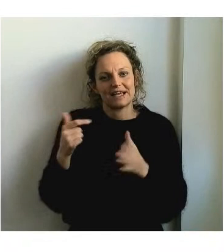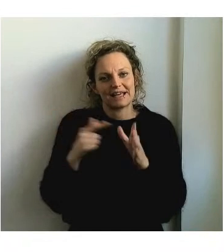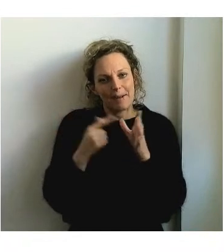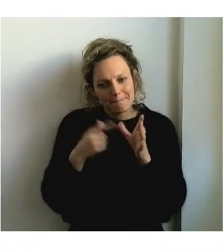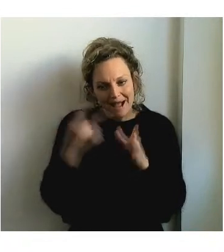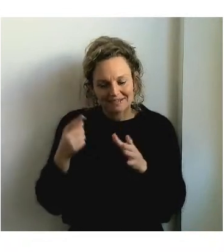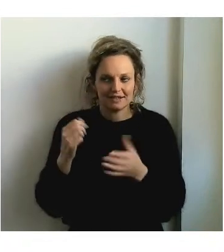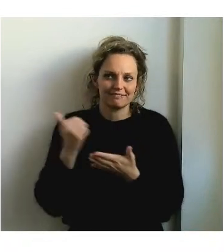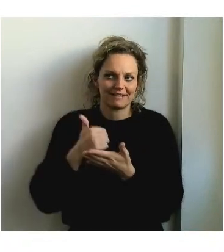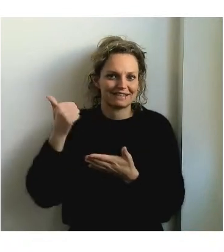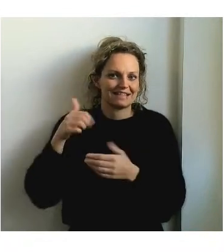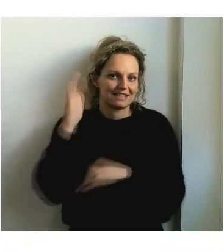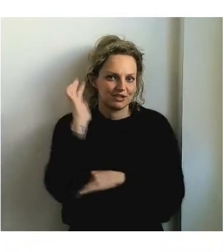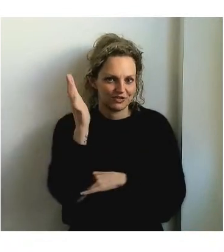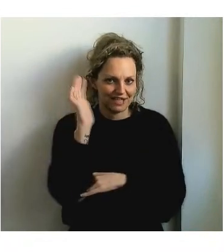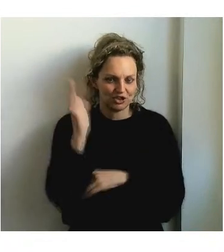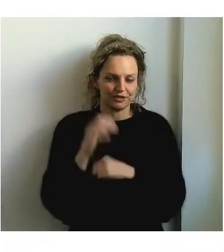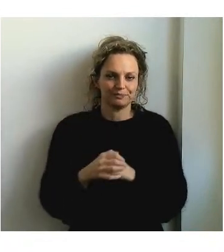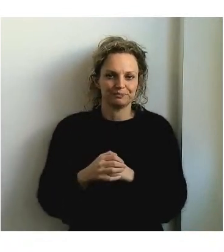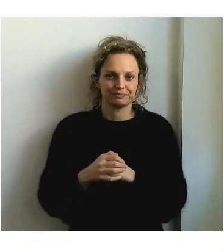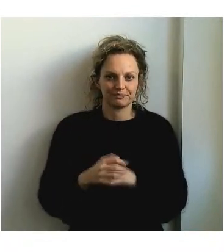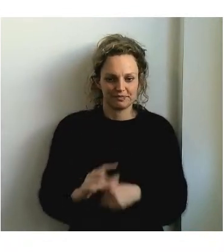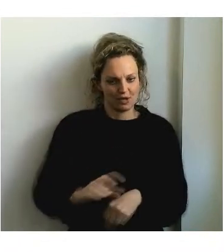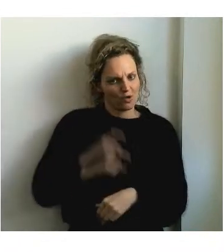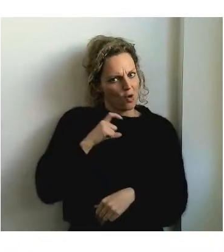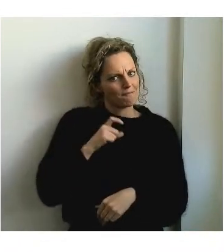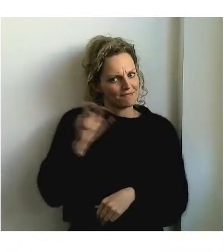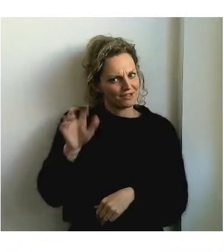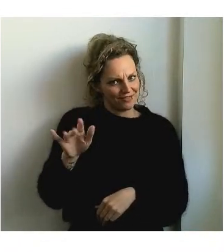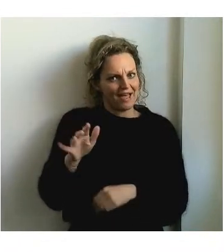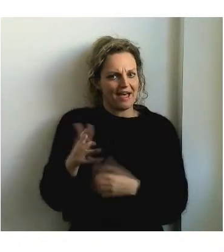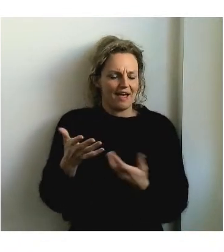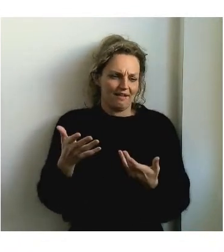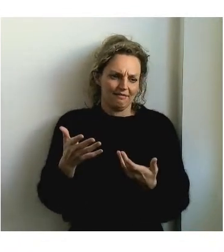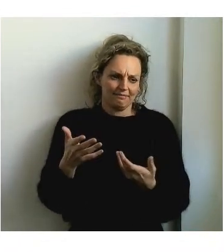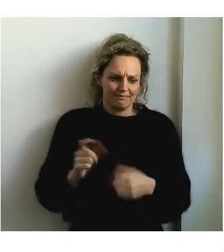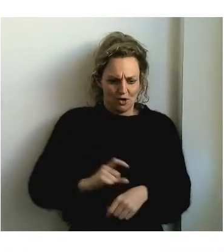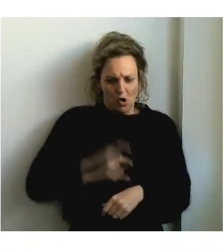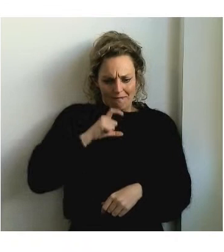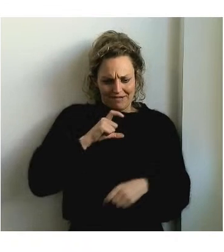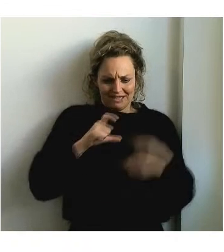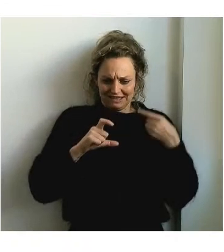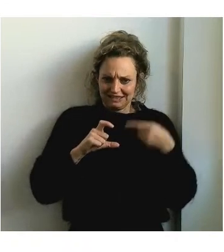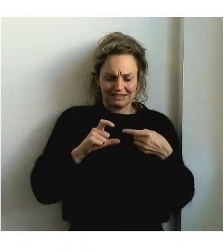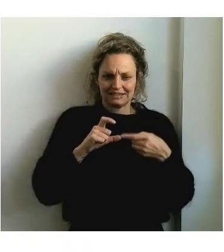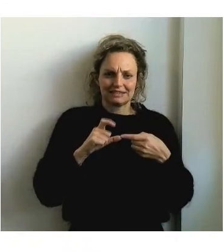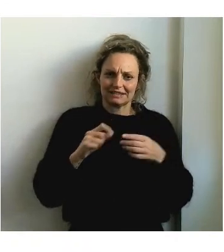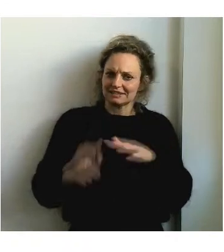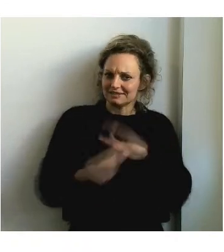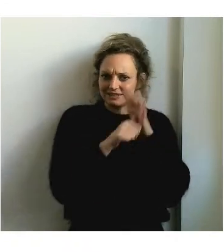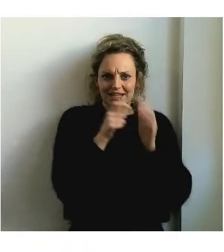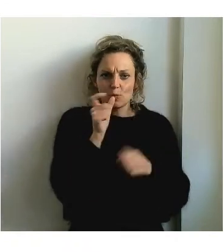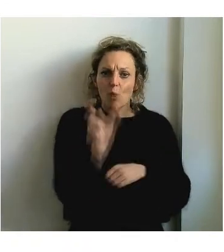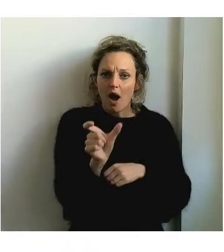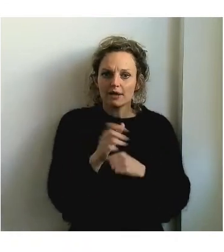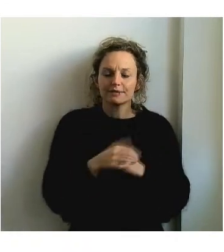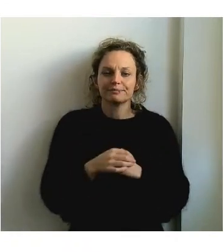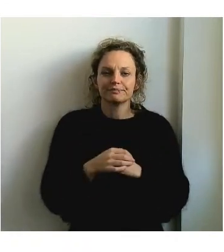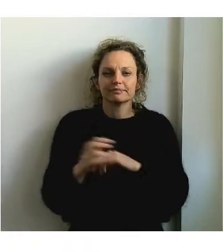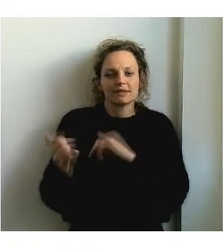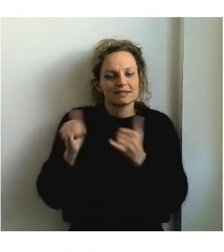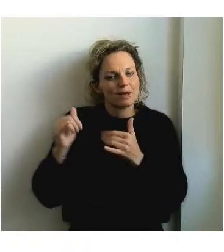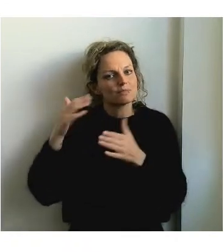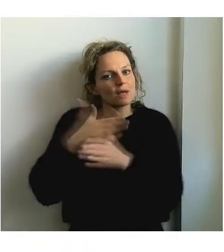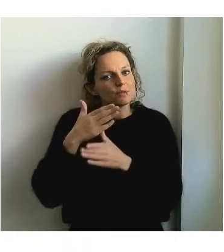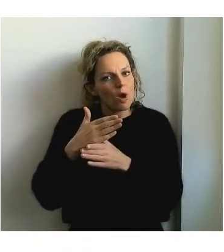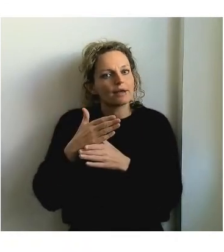confident bit in there is such a key word. I was thinking, sometimes when we're working in AbilityNet, it feels like no one else is doing this